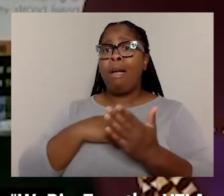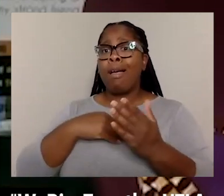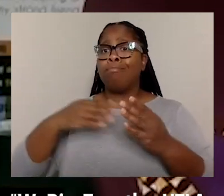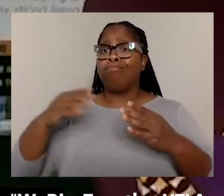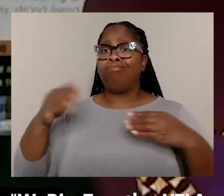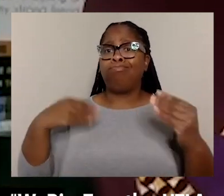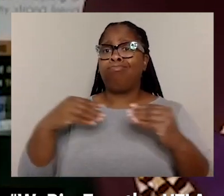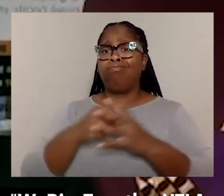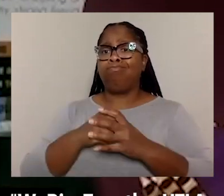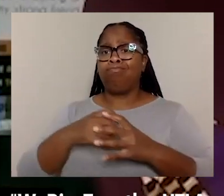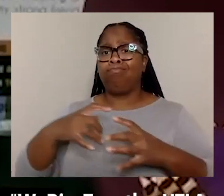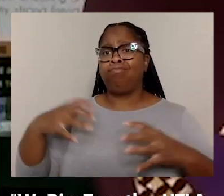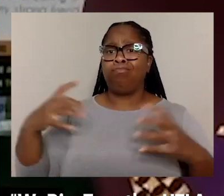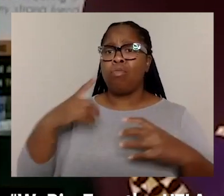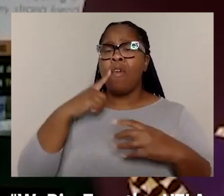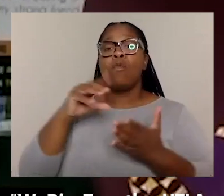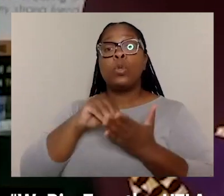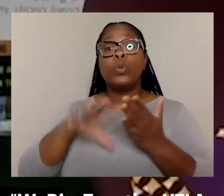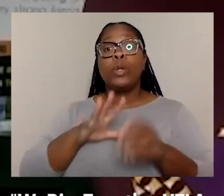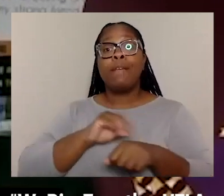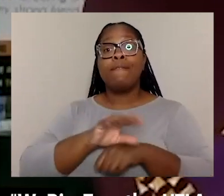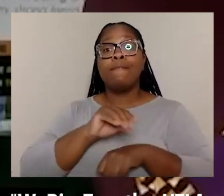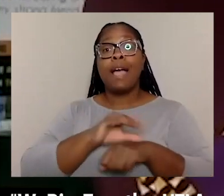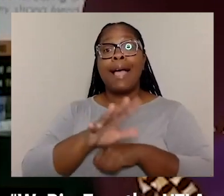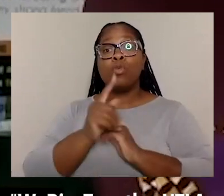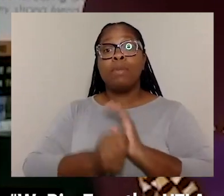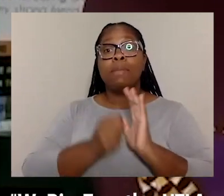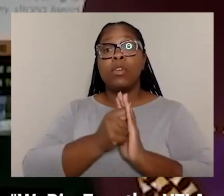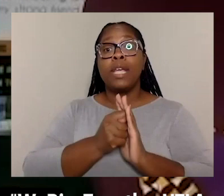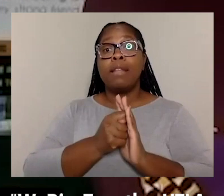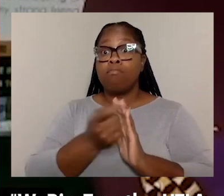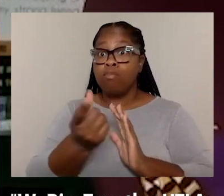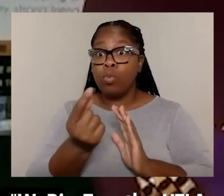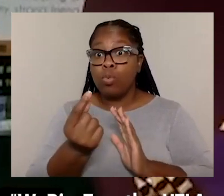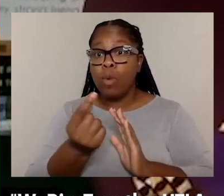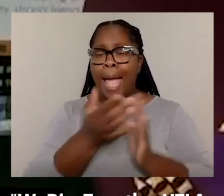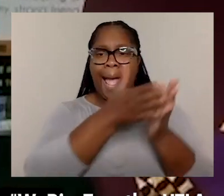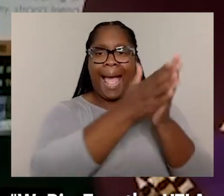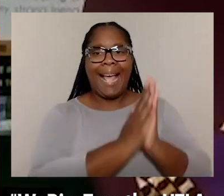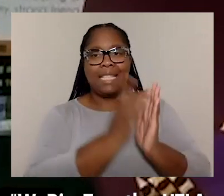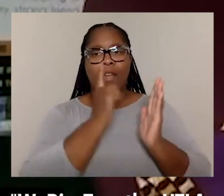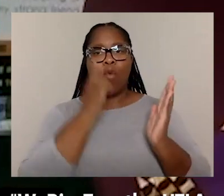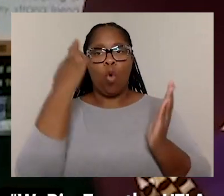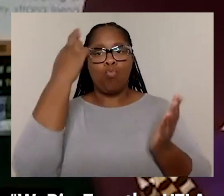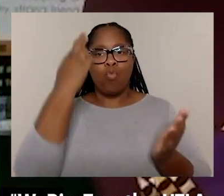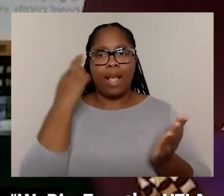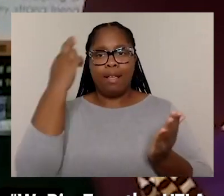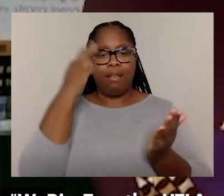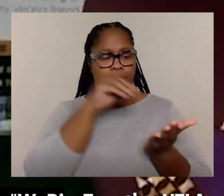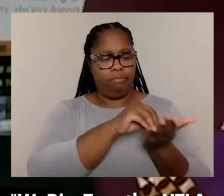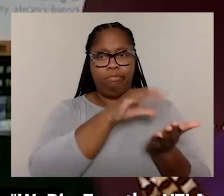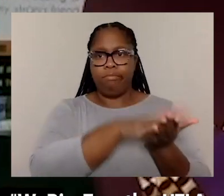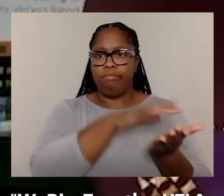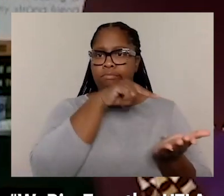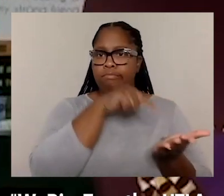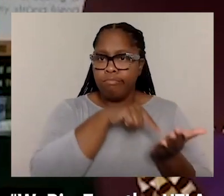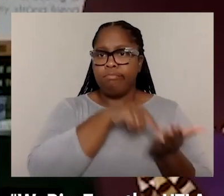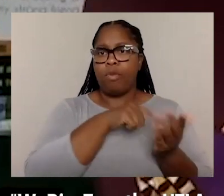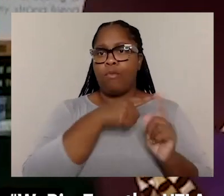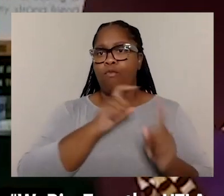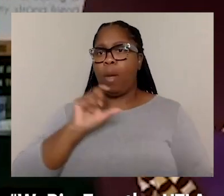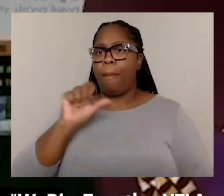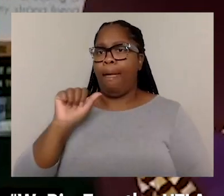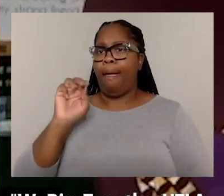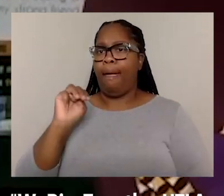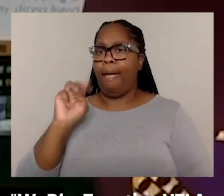advisory period, ask for a rationalization in writing from your administrator to justify